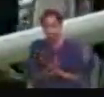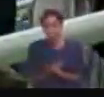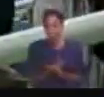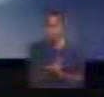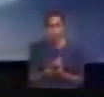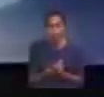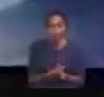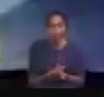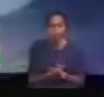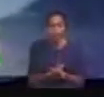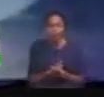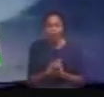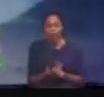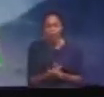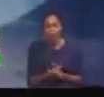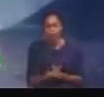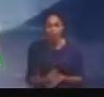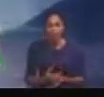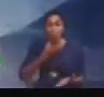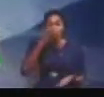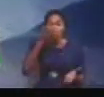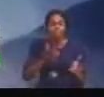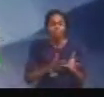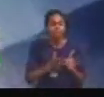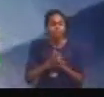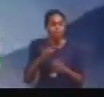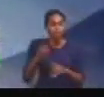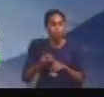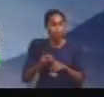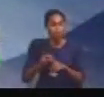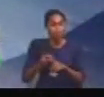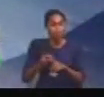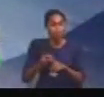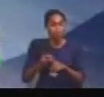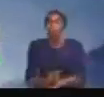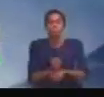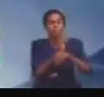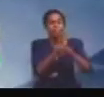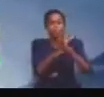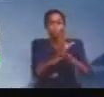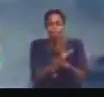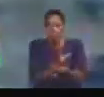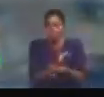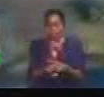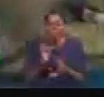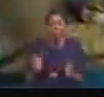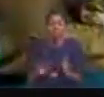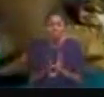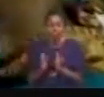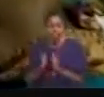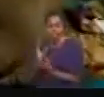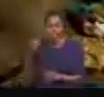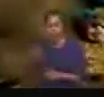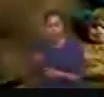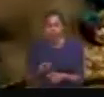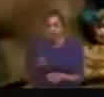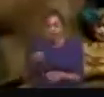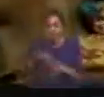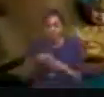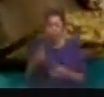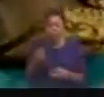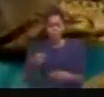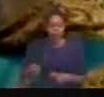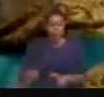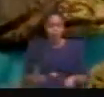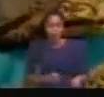Shout Jesus. Shout Jesus from the mountain, Jesus in